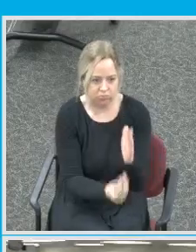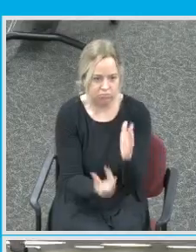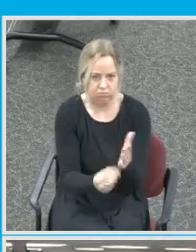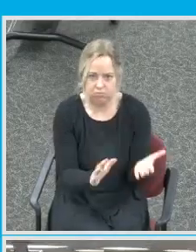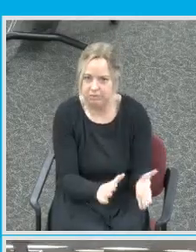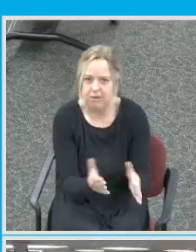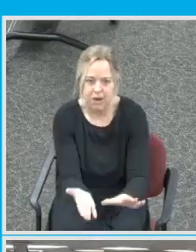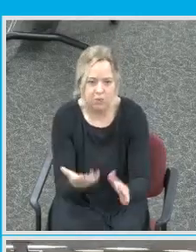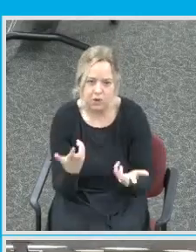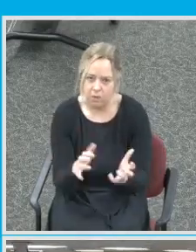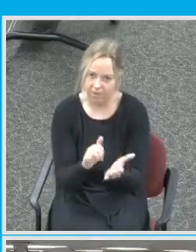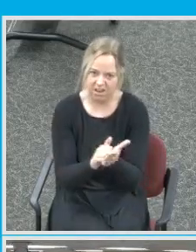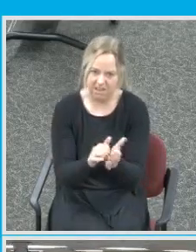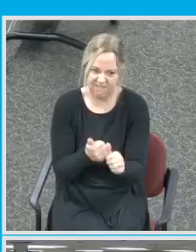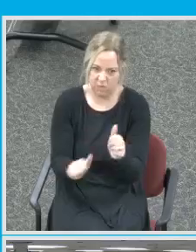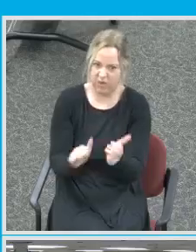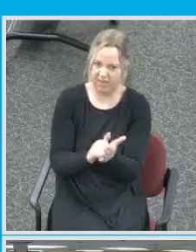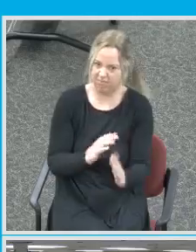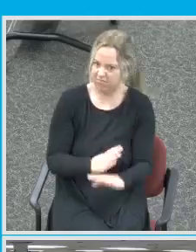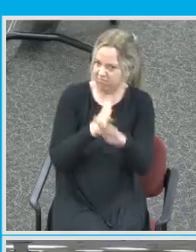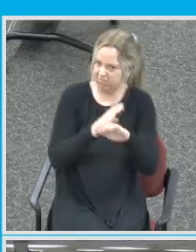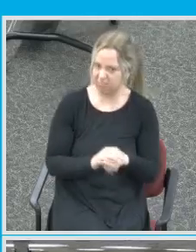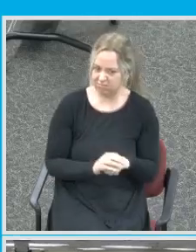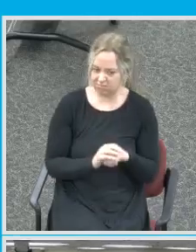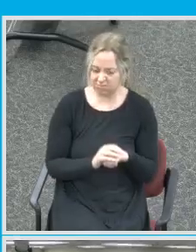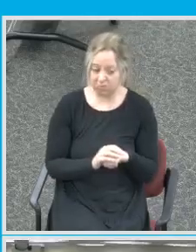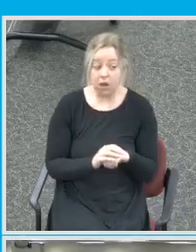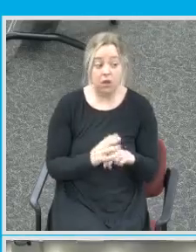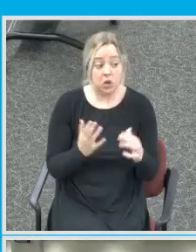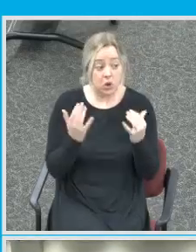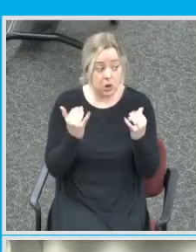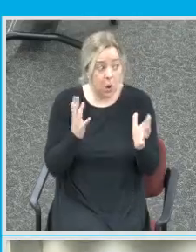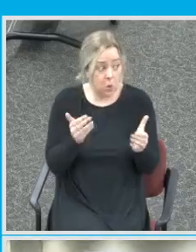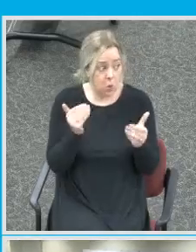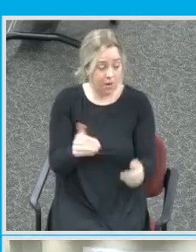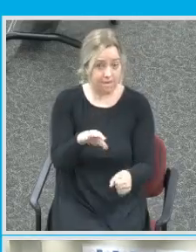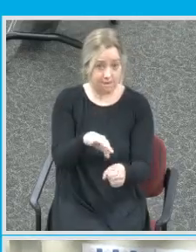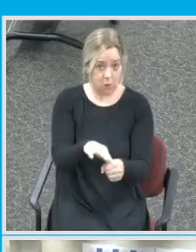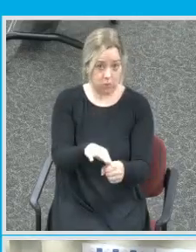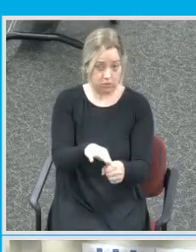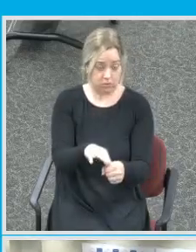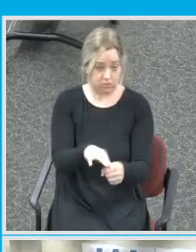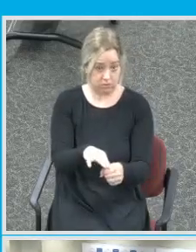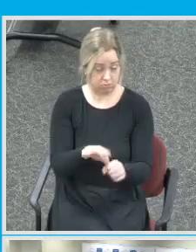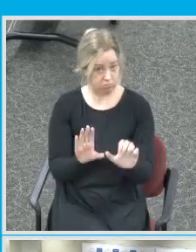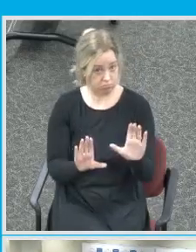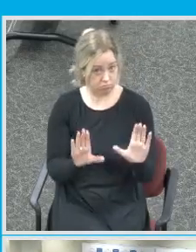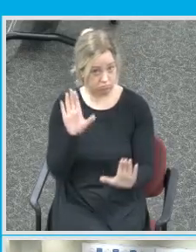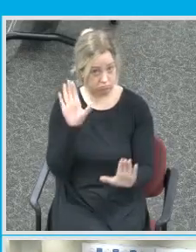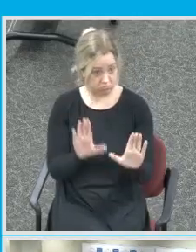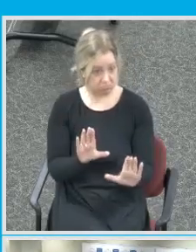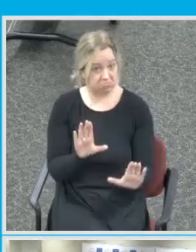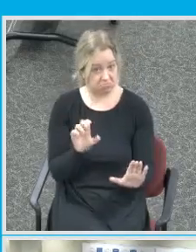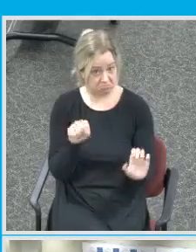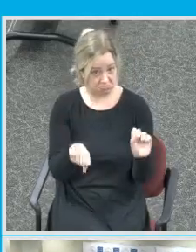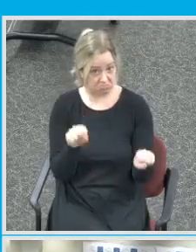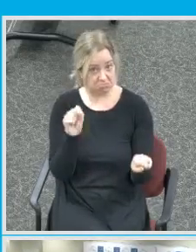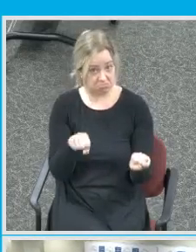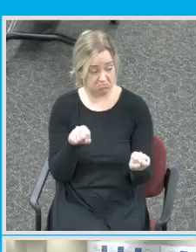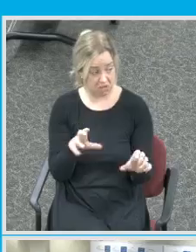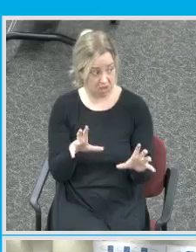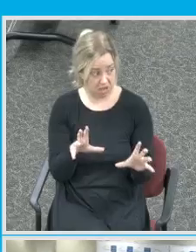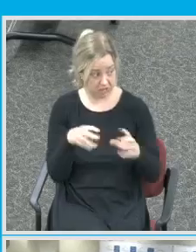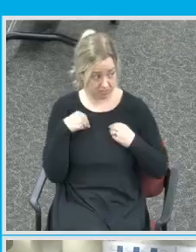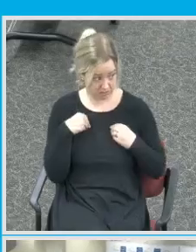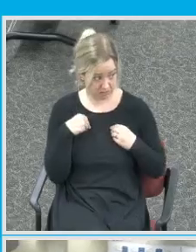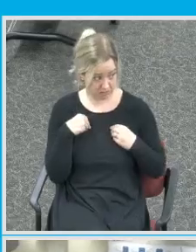We need to call for vote for this proclamation. All in favor of accepting the proclamation, let it be known by